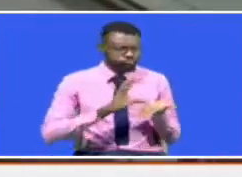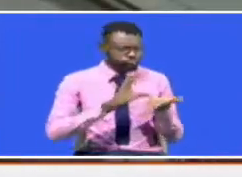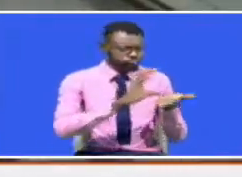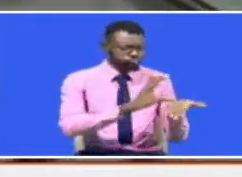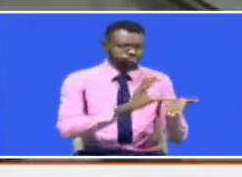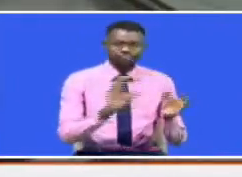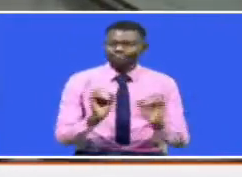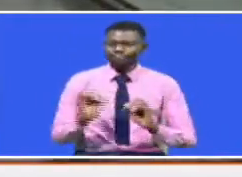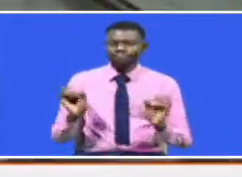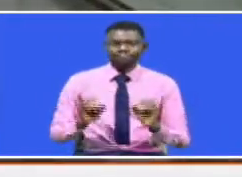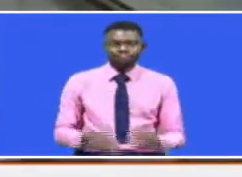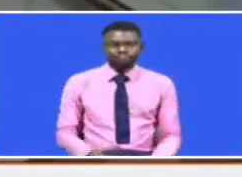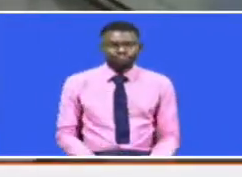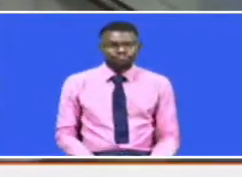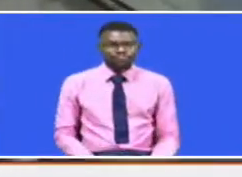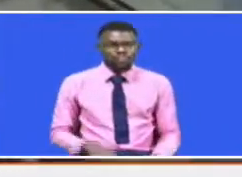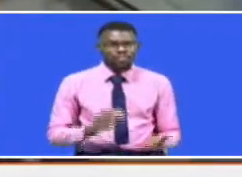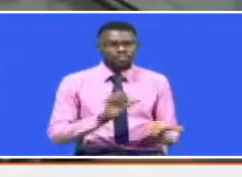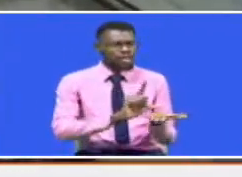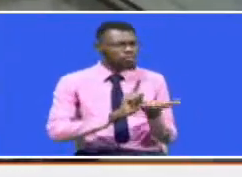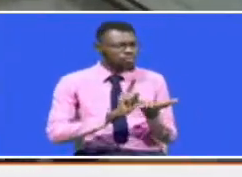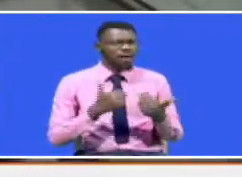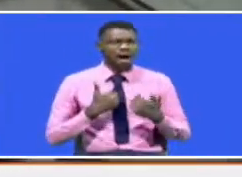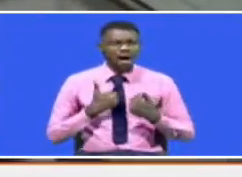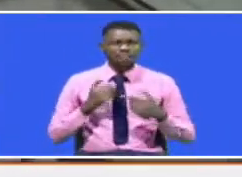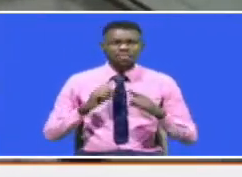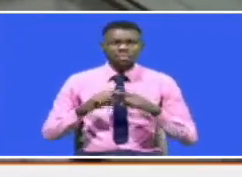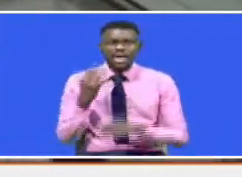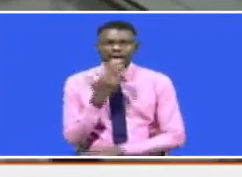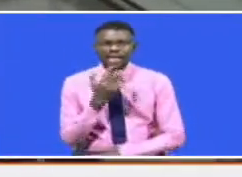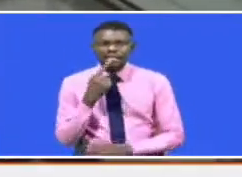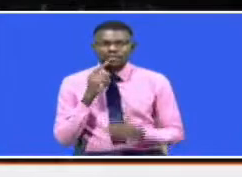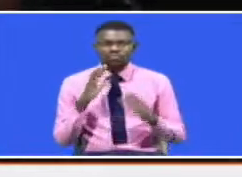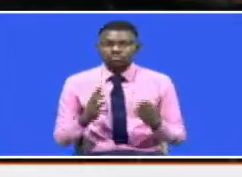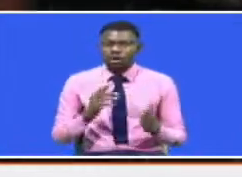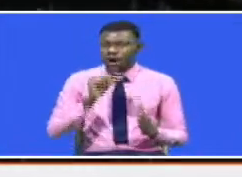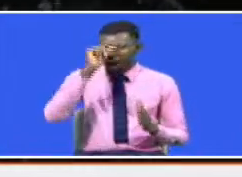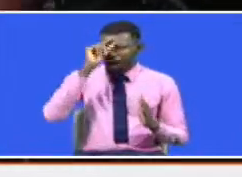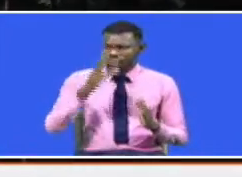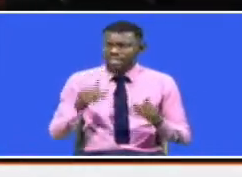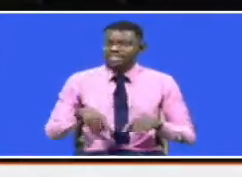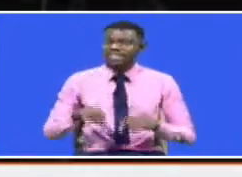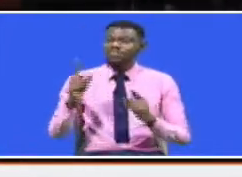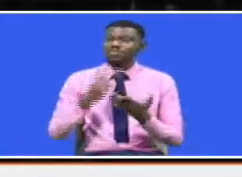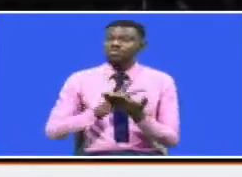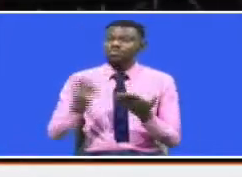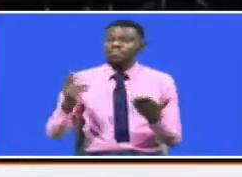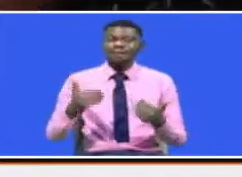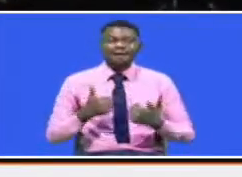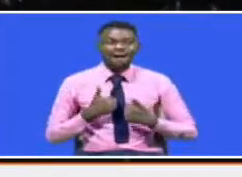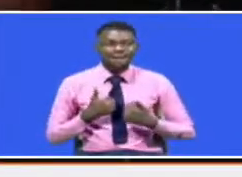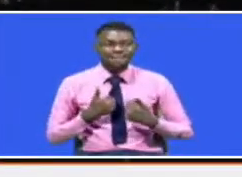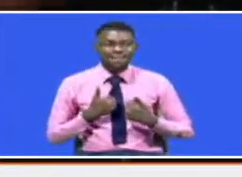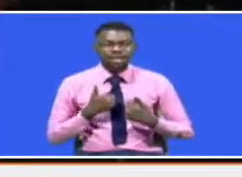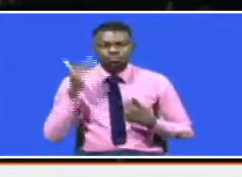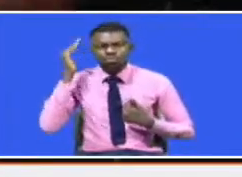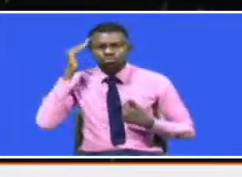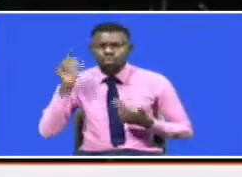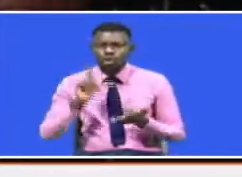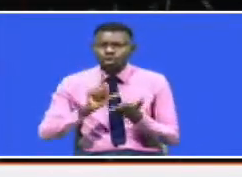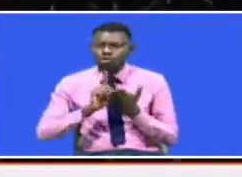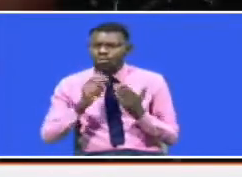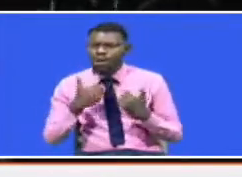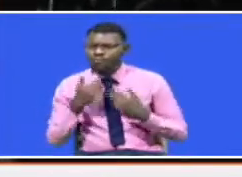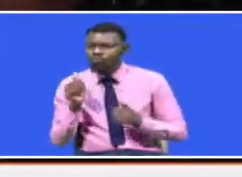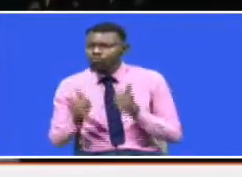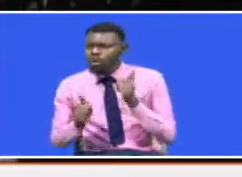government. Kuhusu madeni walionazo, Gachagua alisema magavana hao wako na wiki mbili kutofautisha ni madeni yepi ya